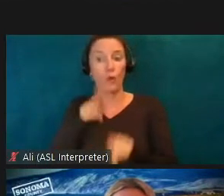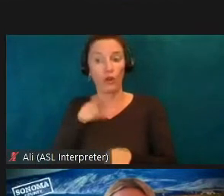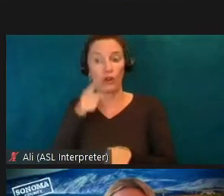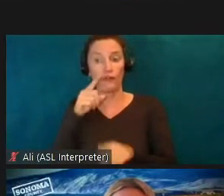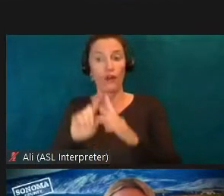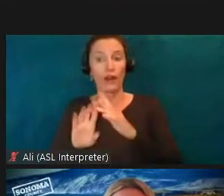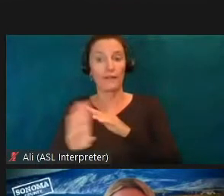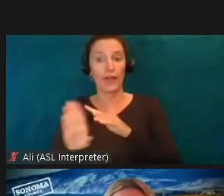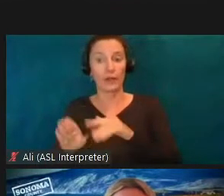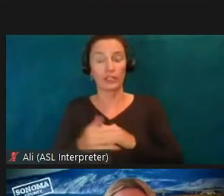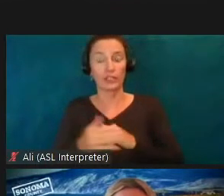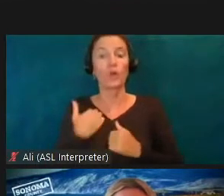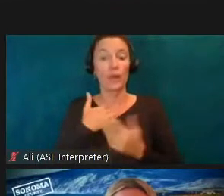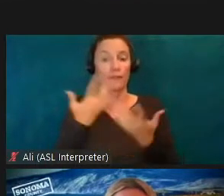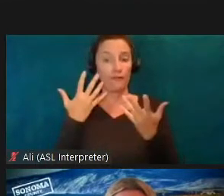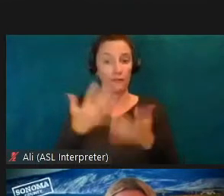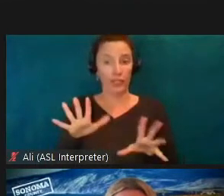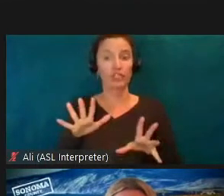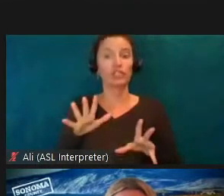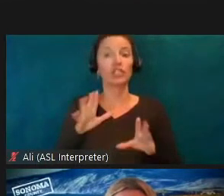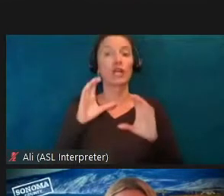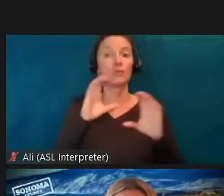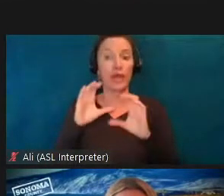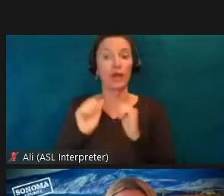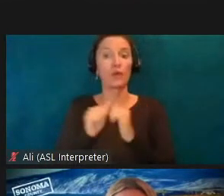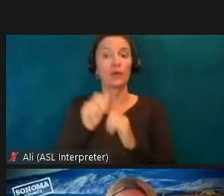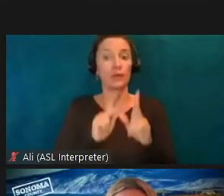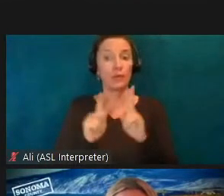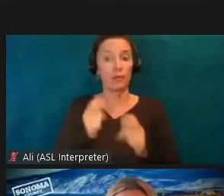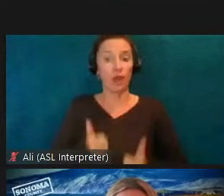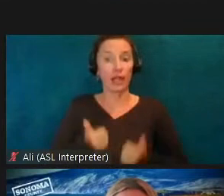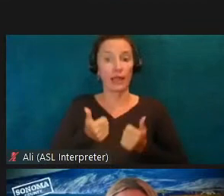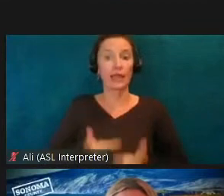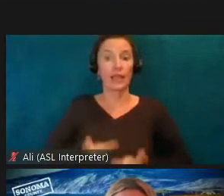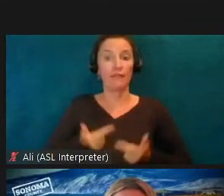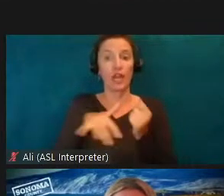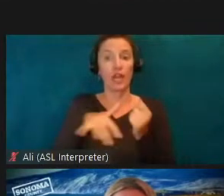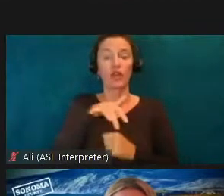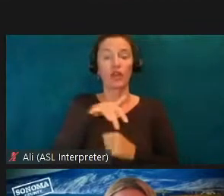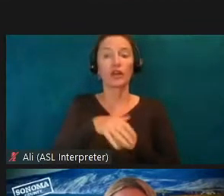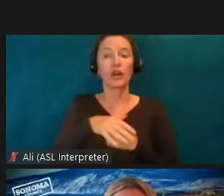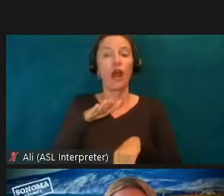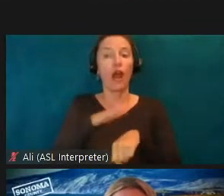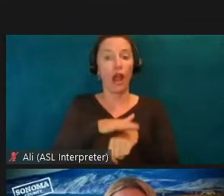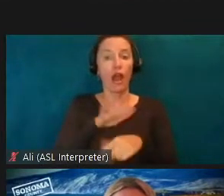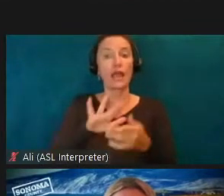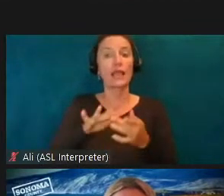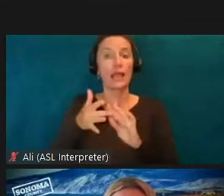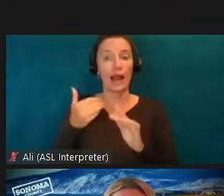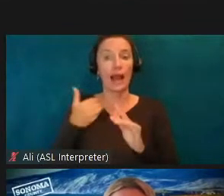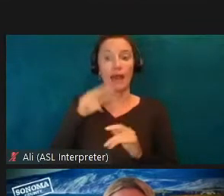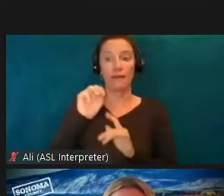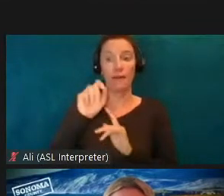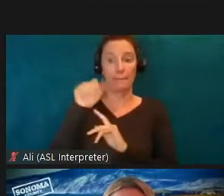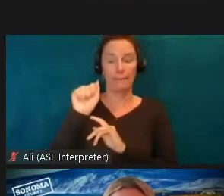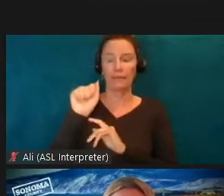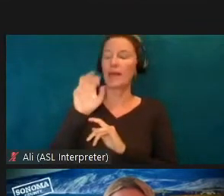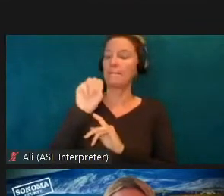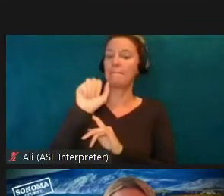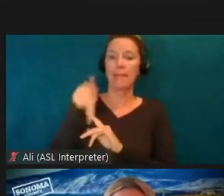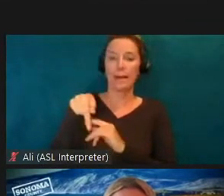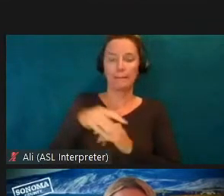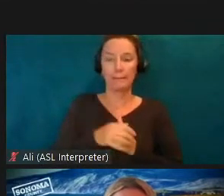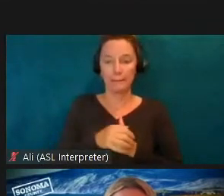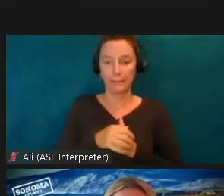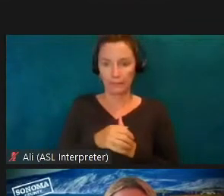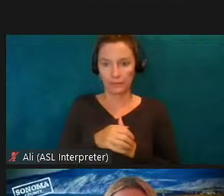our residents, and the updated map is available at socoemergency.org. At this time, we have 5,000 residents